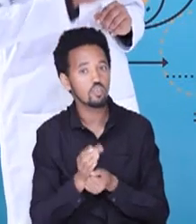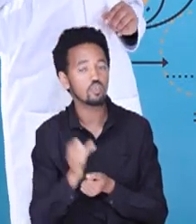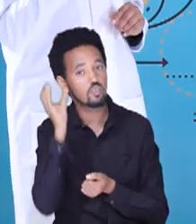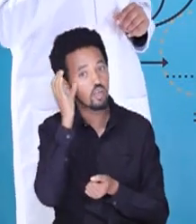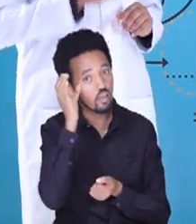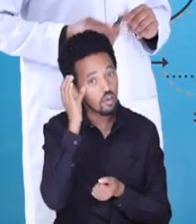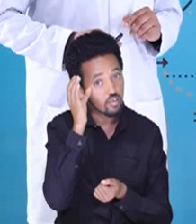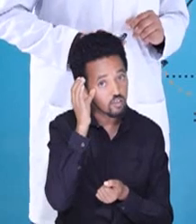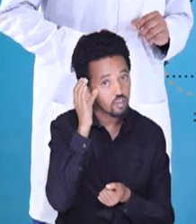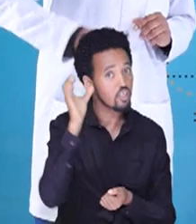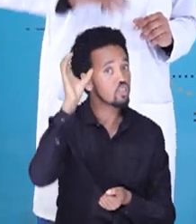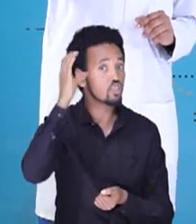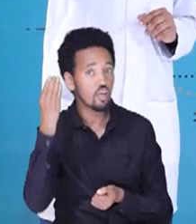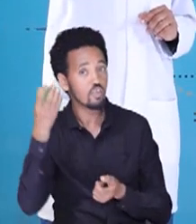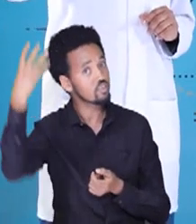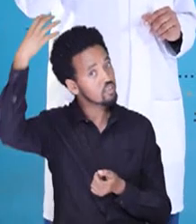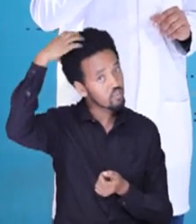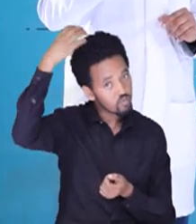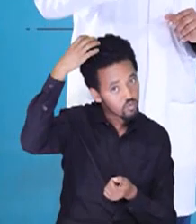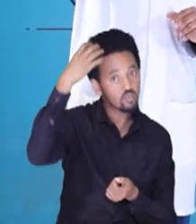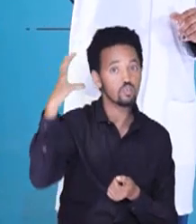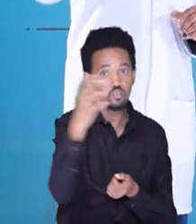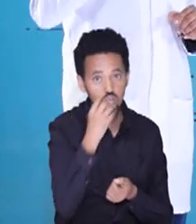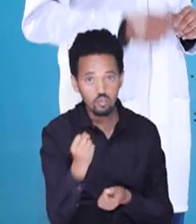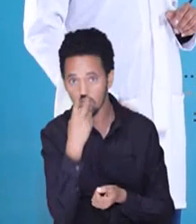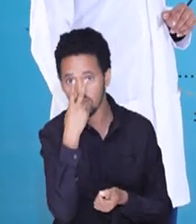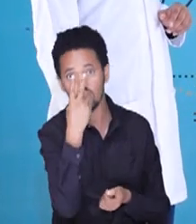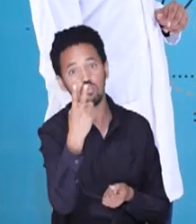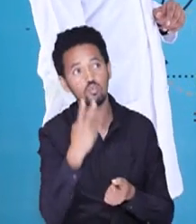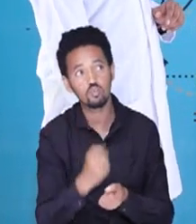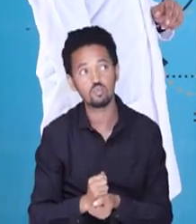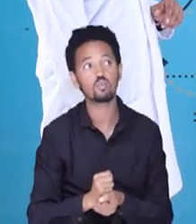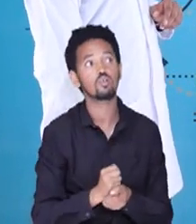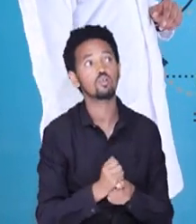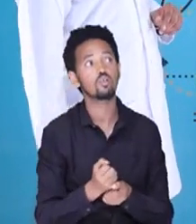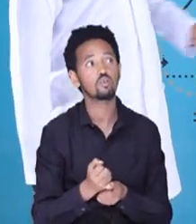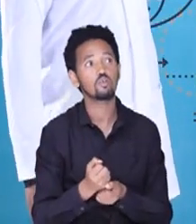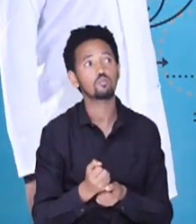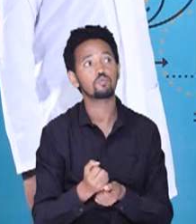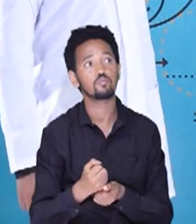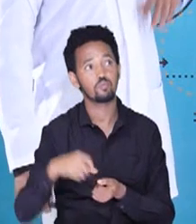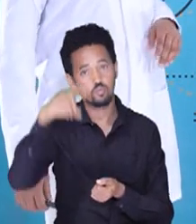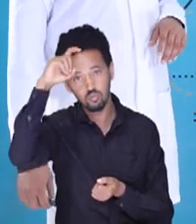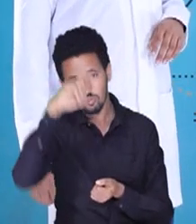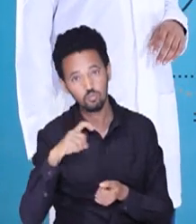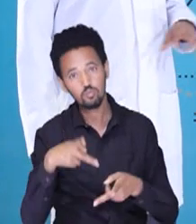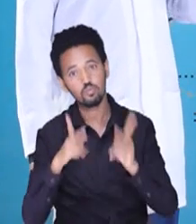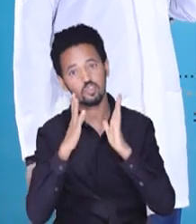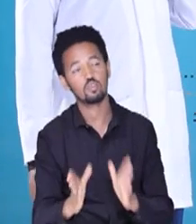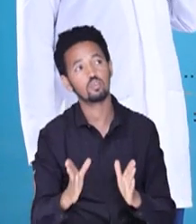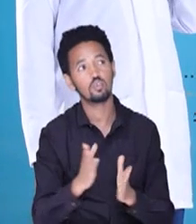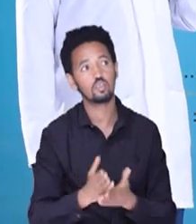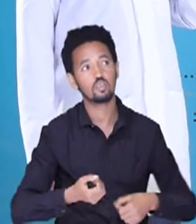By the way, the Chang governor are neo-Confucianist. They are a neo-Confucianist governor. The Chang